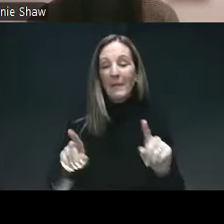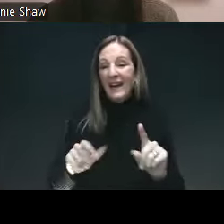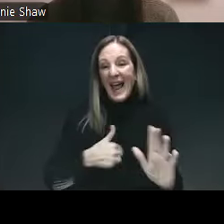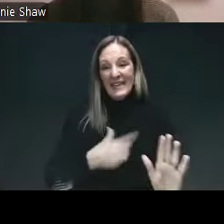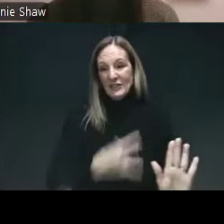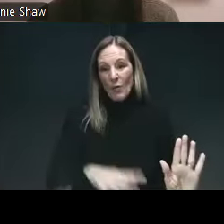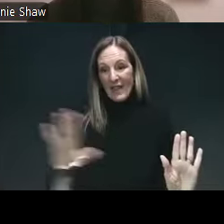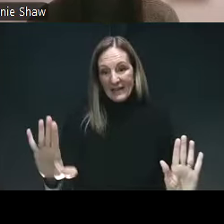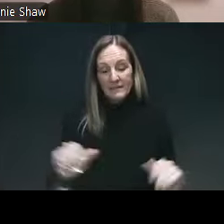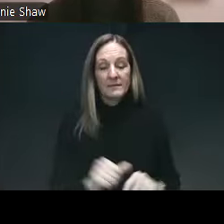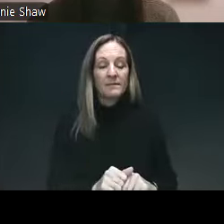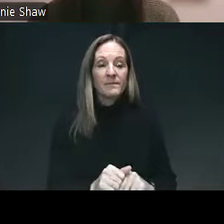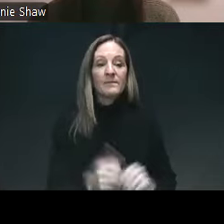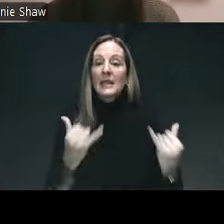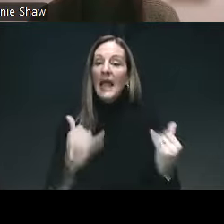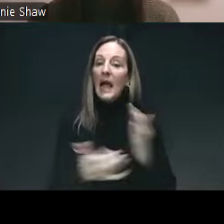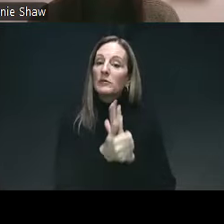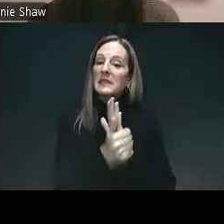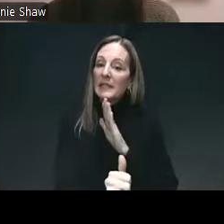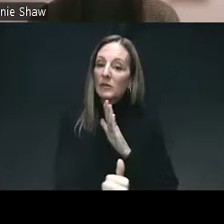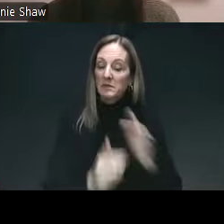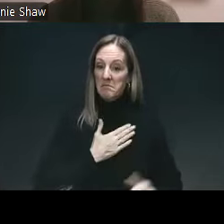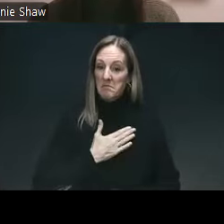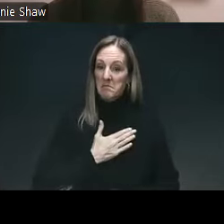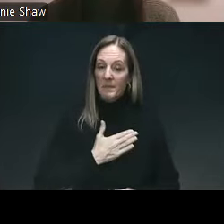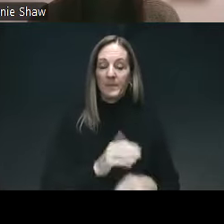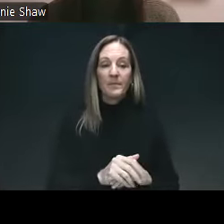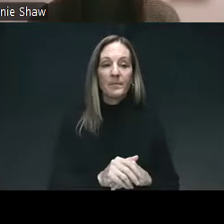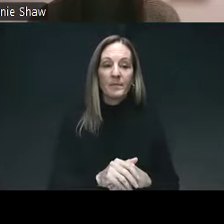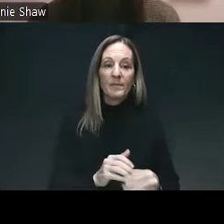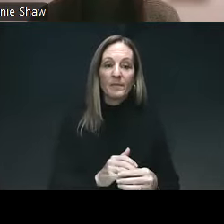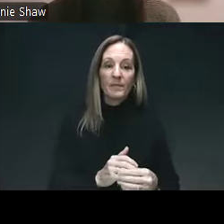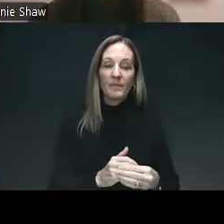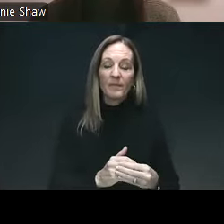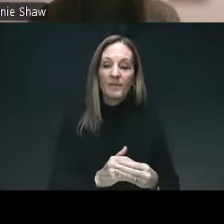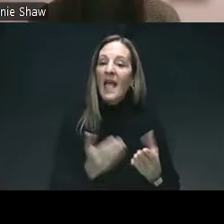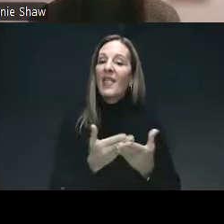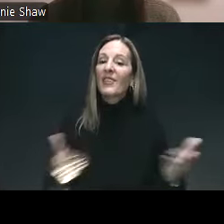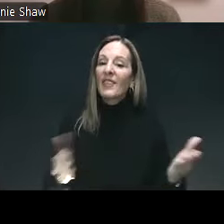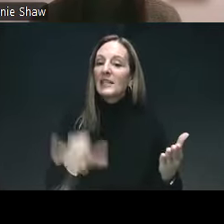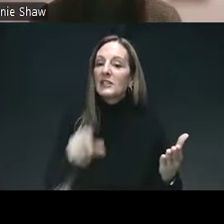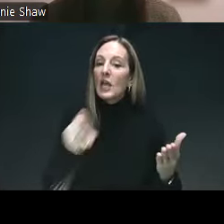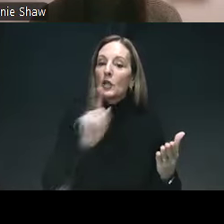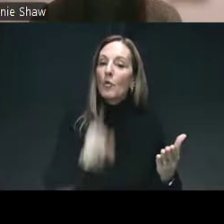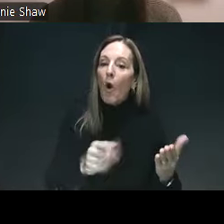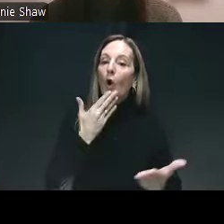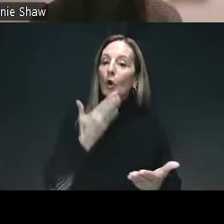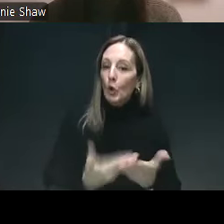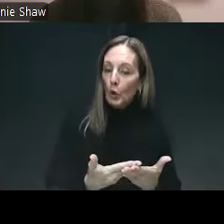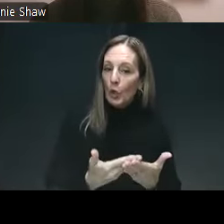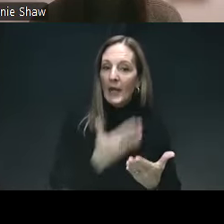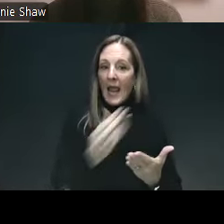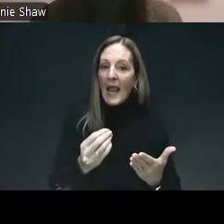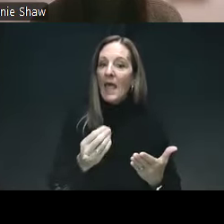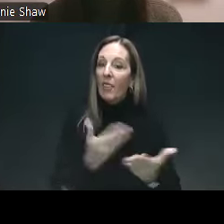Now let's talk about talents and skills. These are things you think you are good at and things you are working